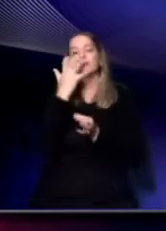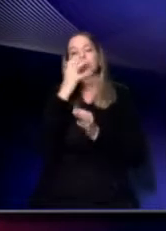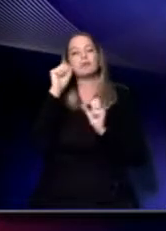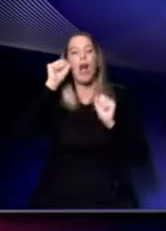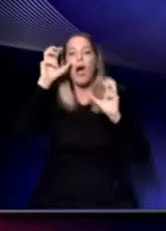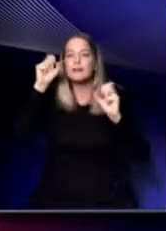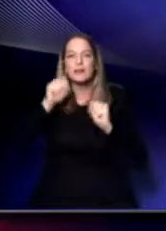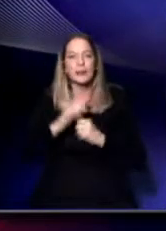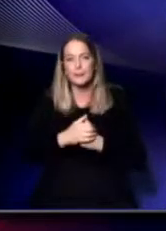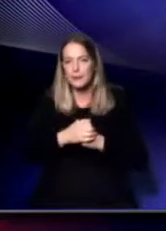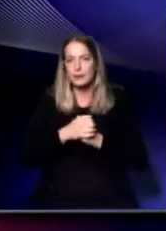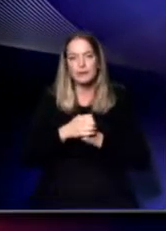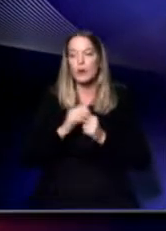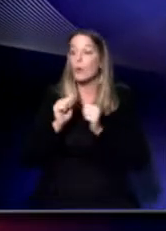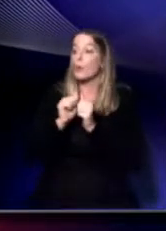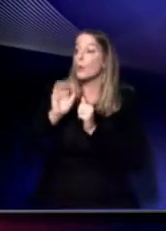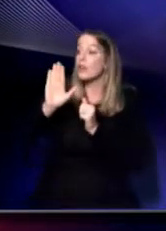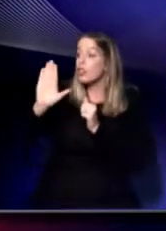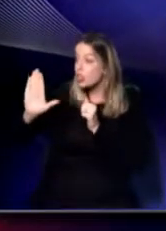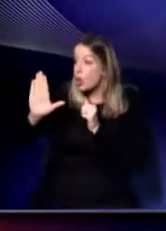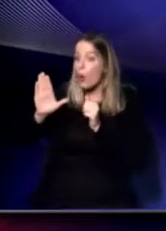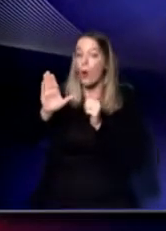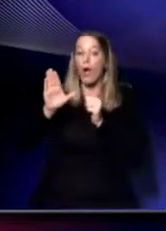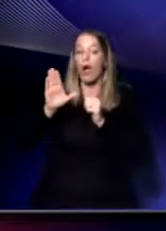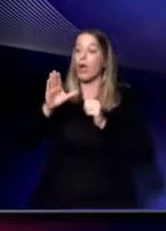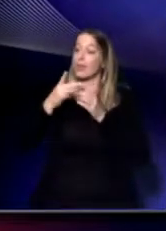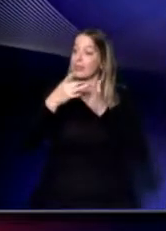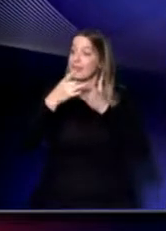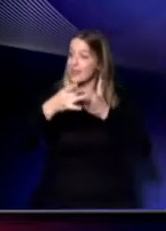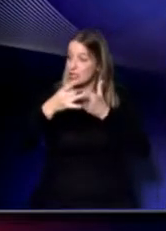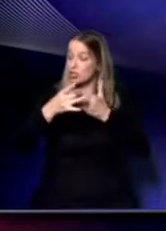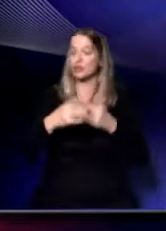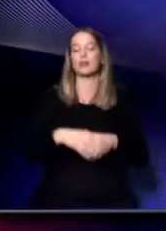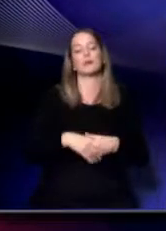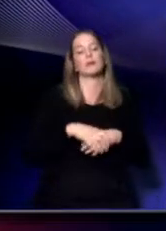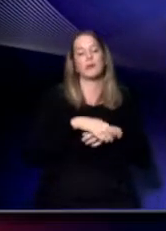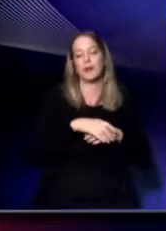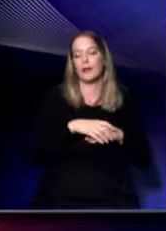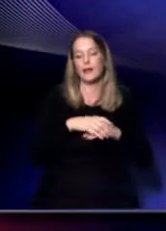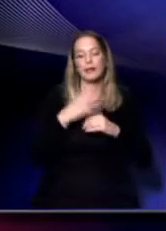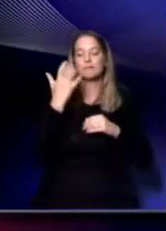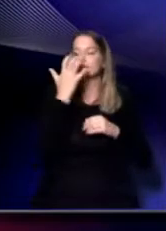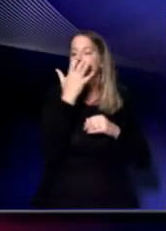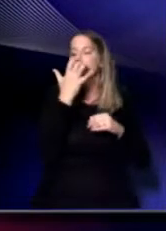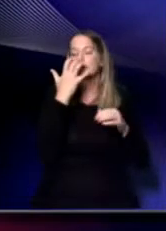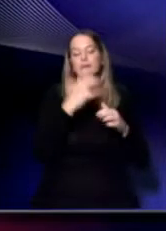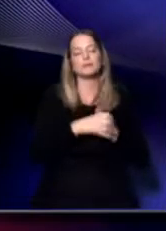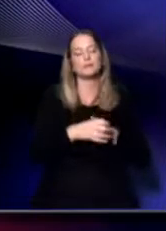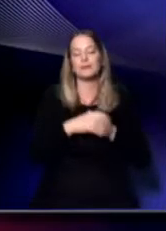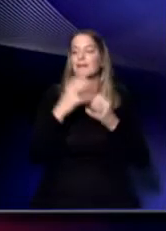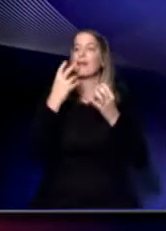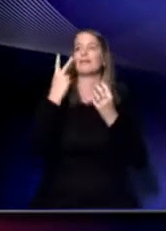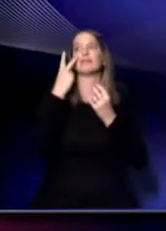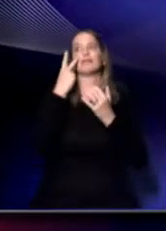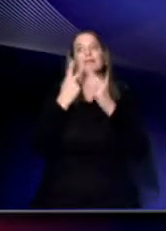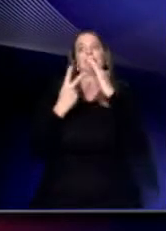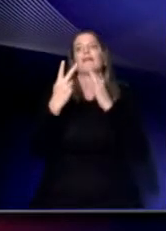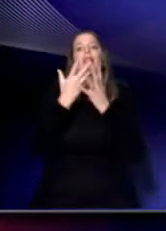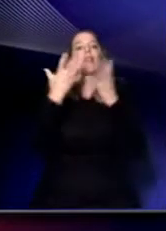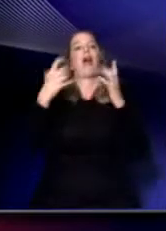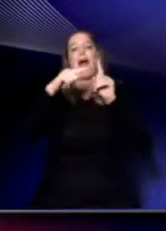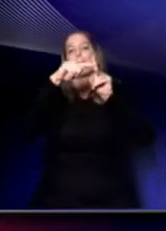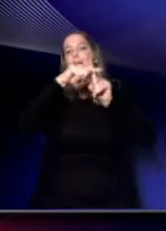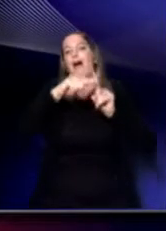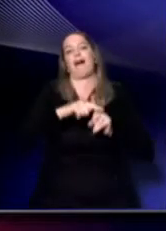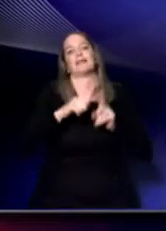And I think with your direction, that there's just a lot of positives